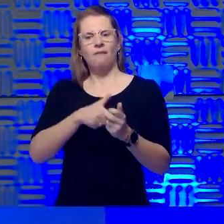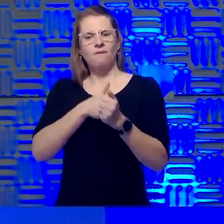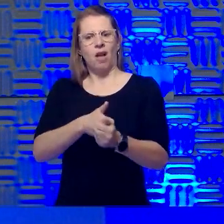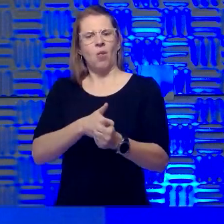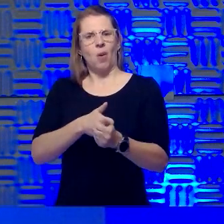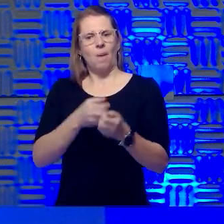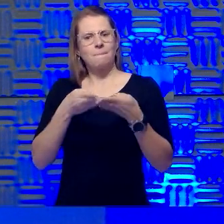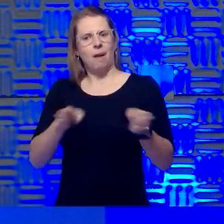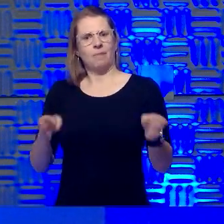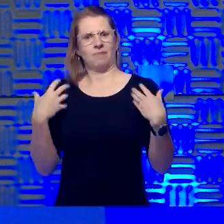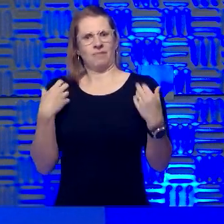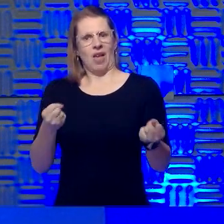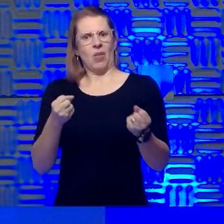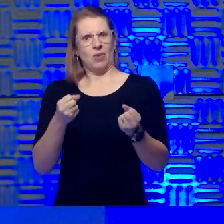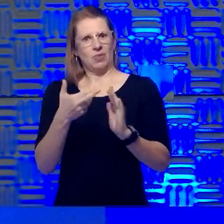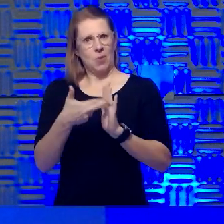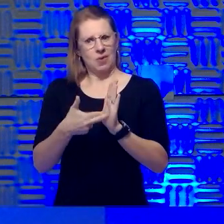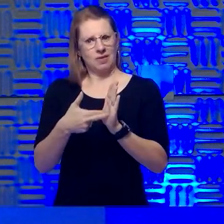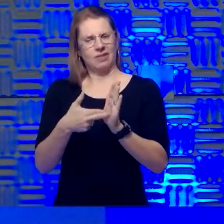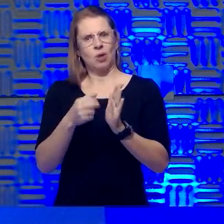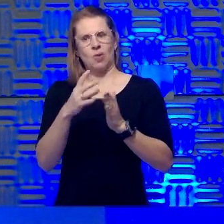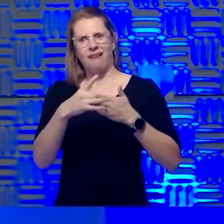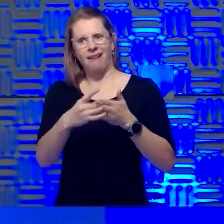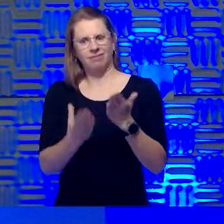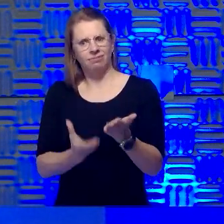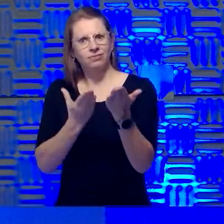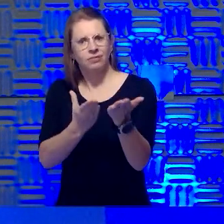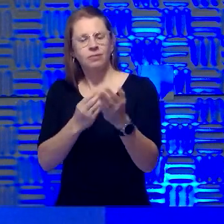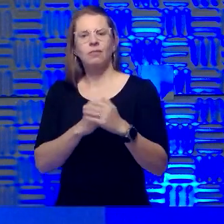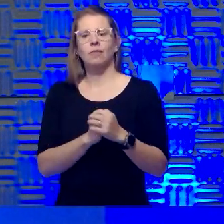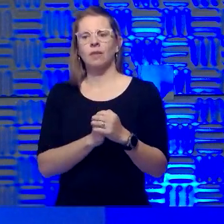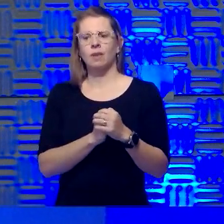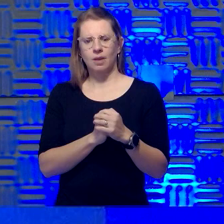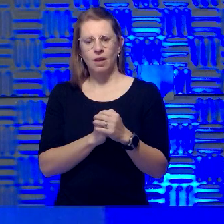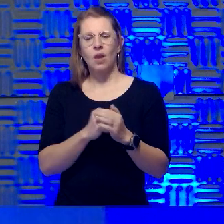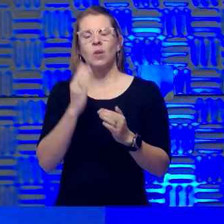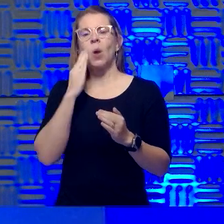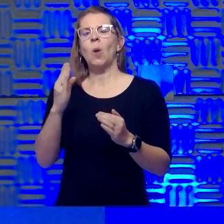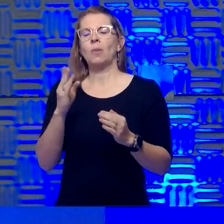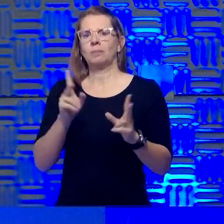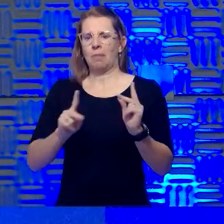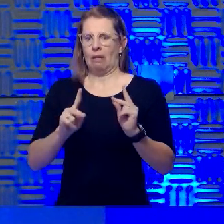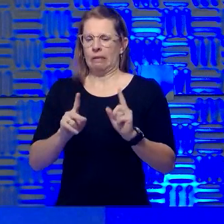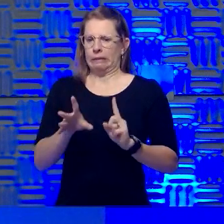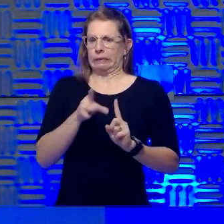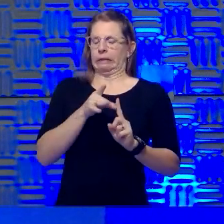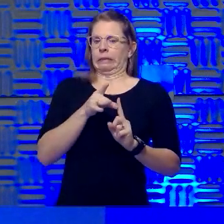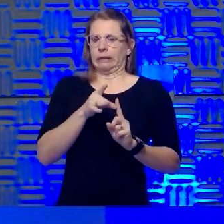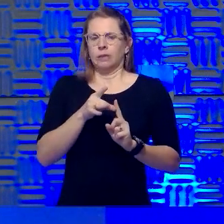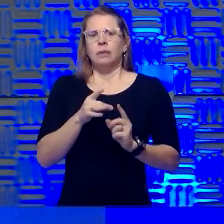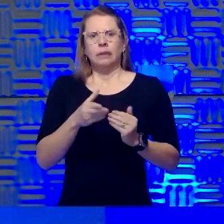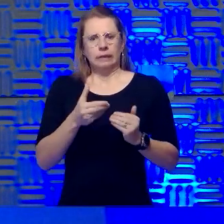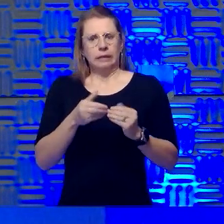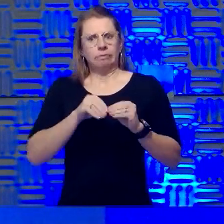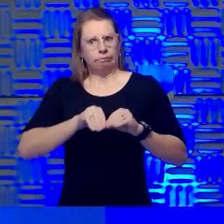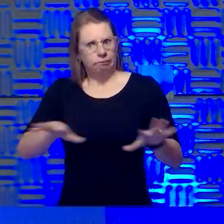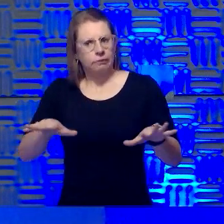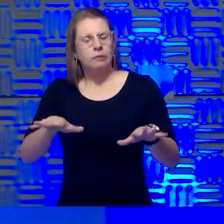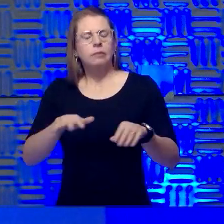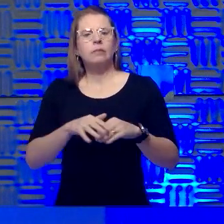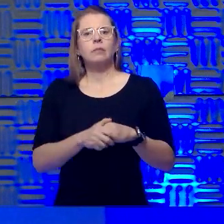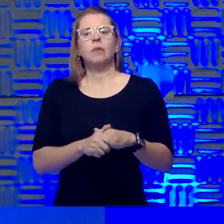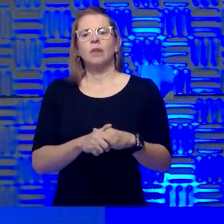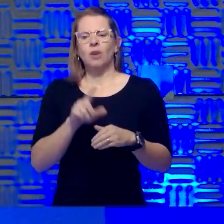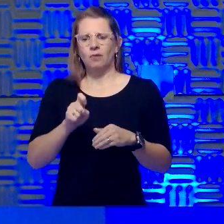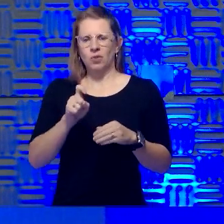guidance. We know that susceptible hosts are very susceptible and this virus spreads, so I think we have to assume